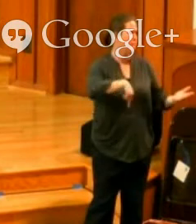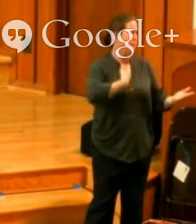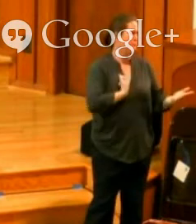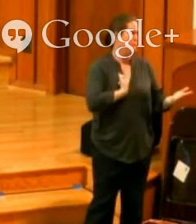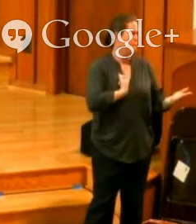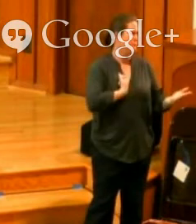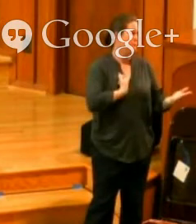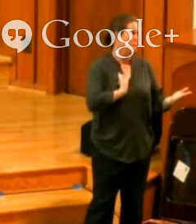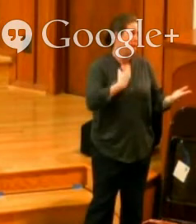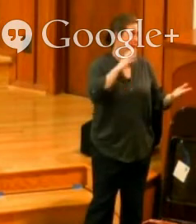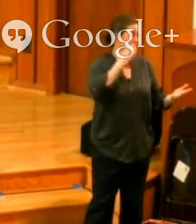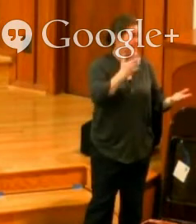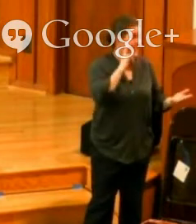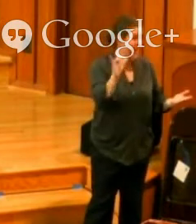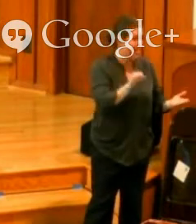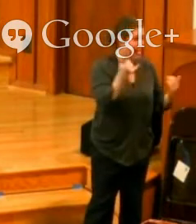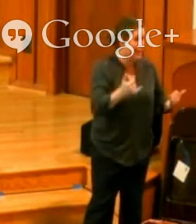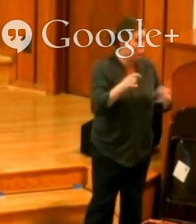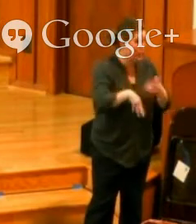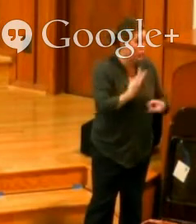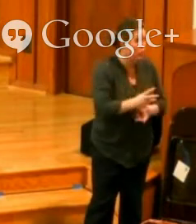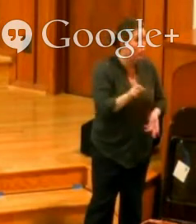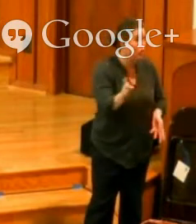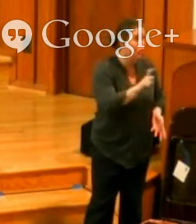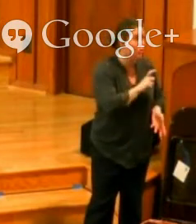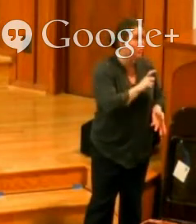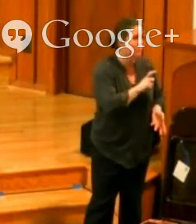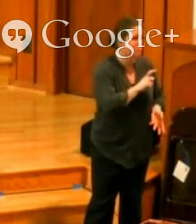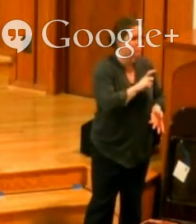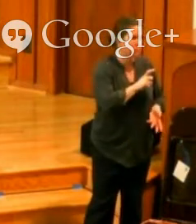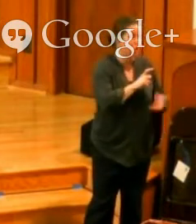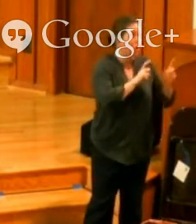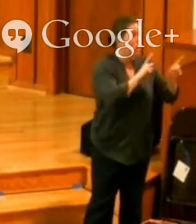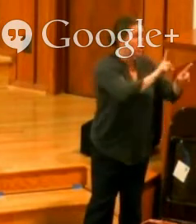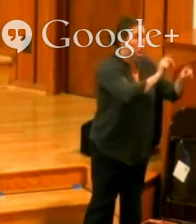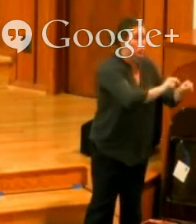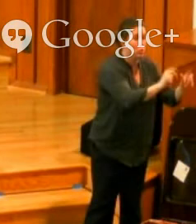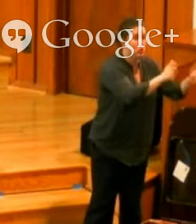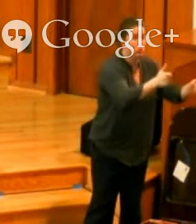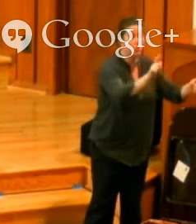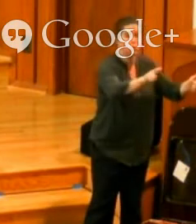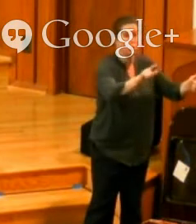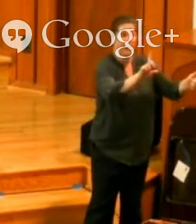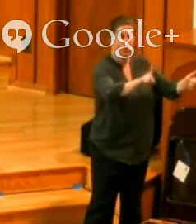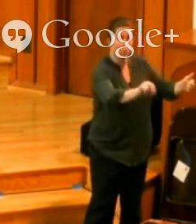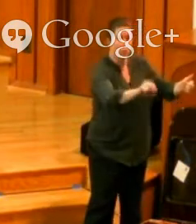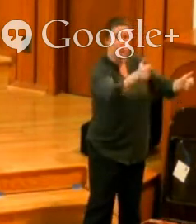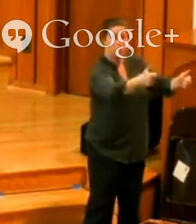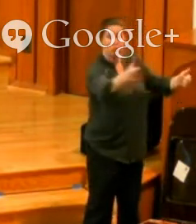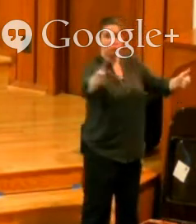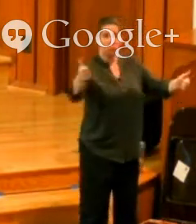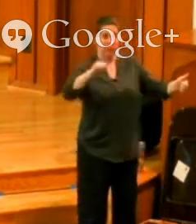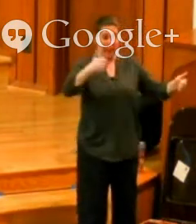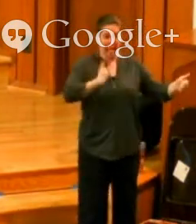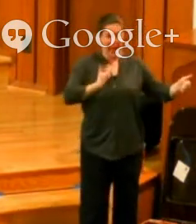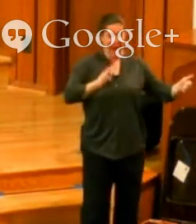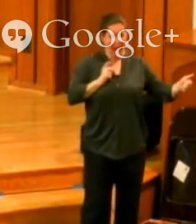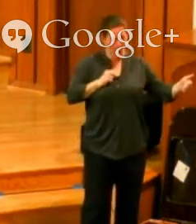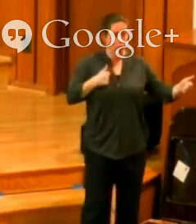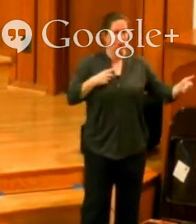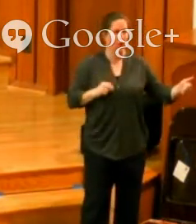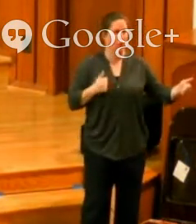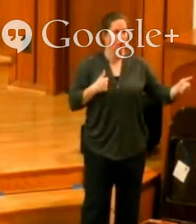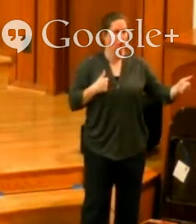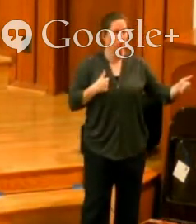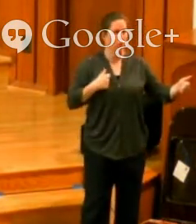today's world? It absolutely does. Hey, you do what you do, and I do what I do, and don't ask me, or don't judge me, or don't talk to me about what I do,